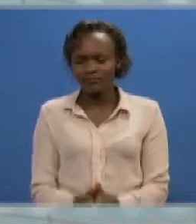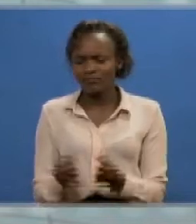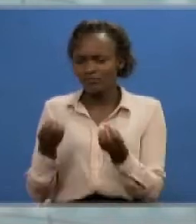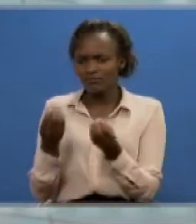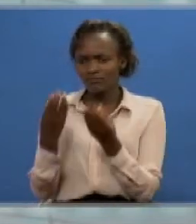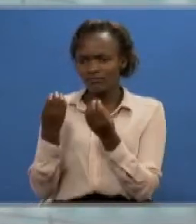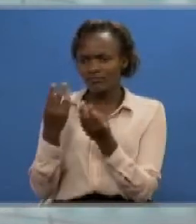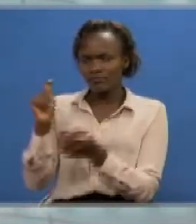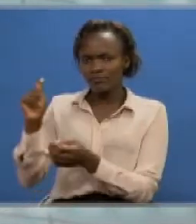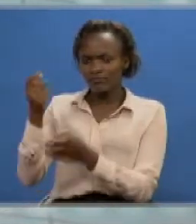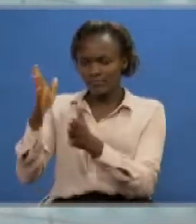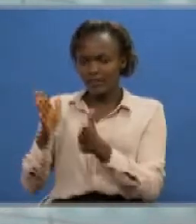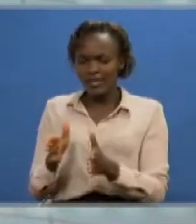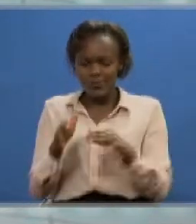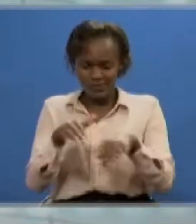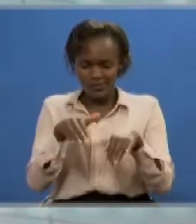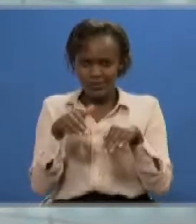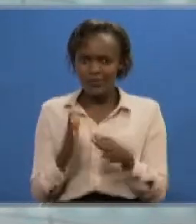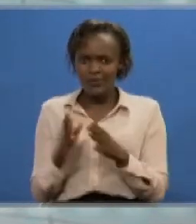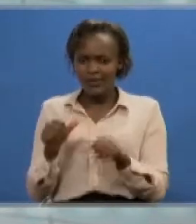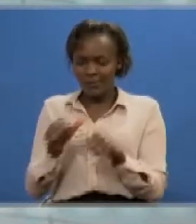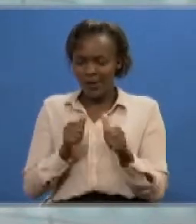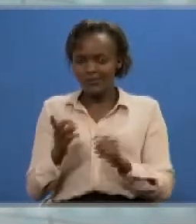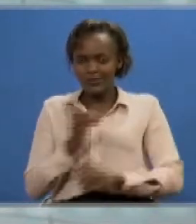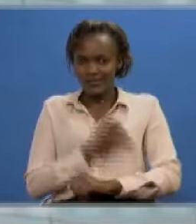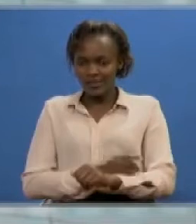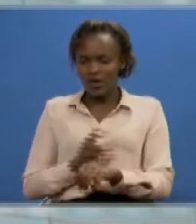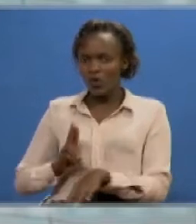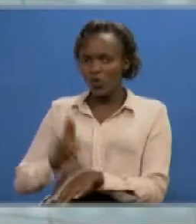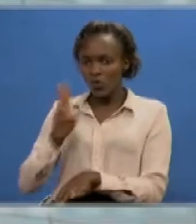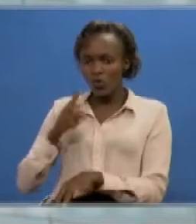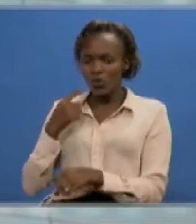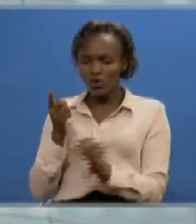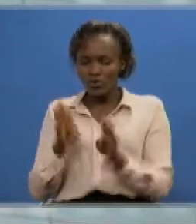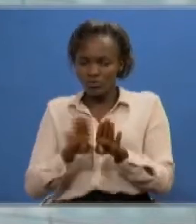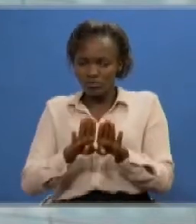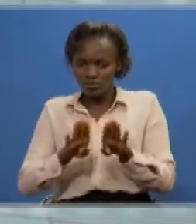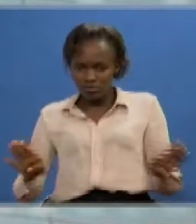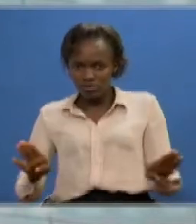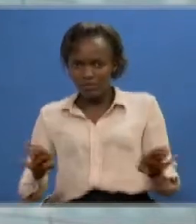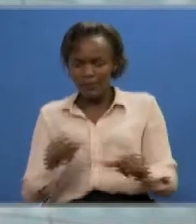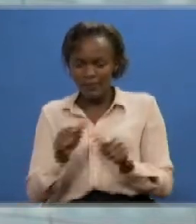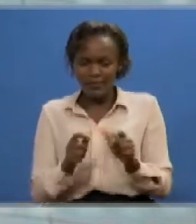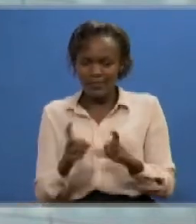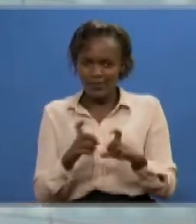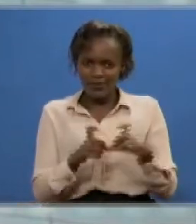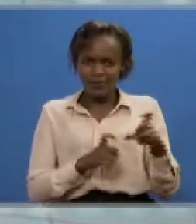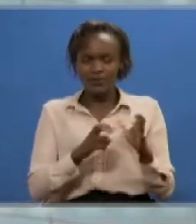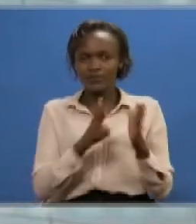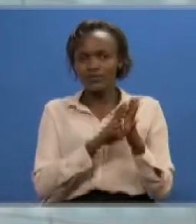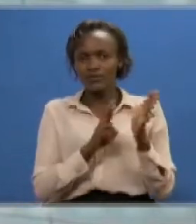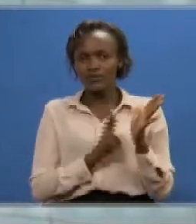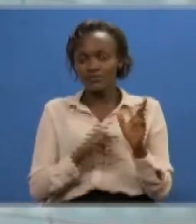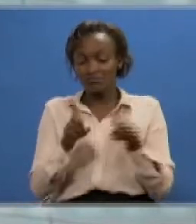of Kenyans awaited with bated breath today for President Uhuru Kenyatta to ease the COVID-19 containment measures, with the